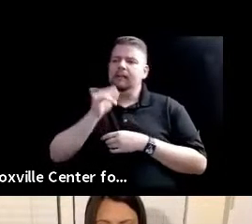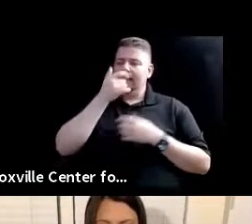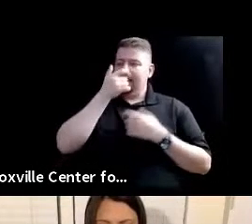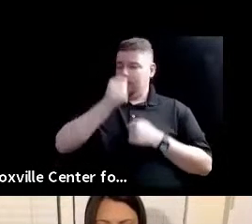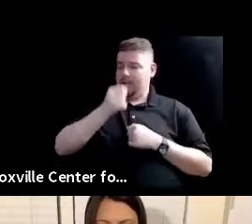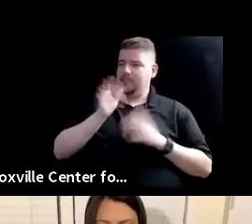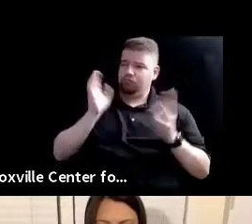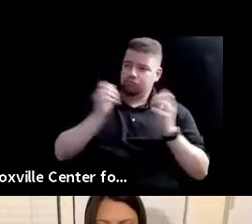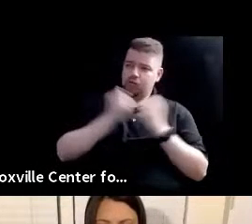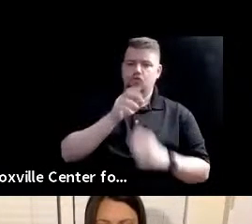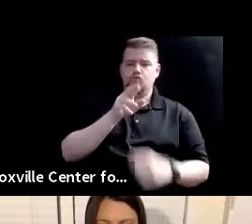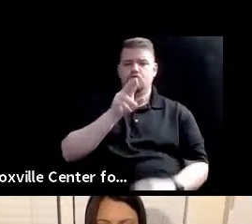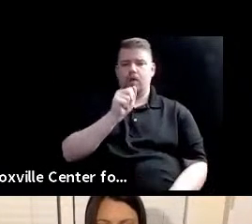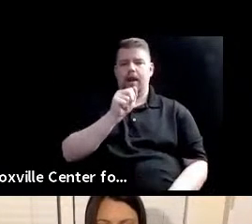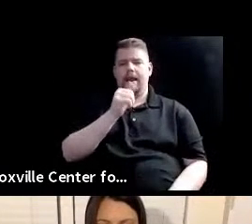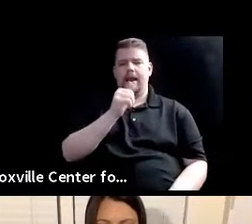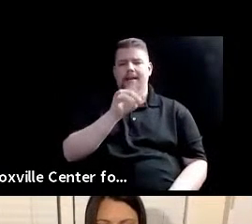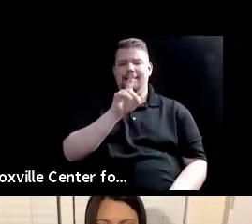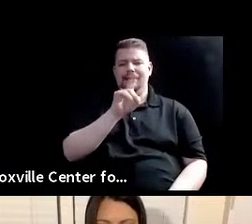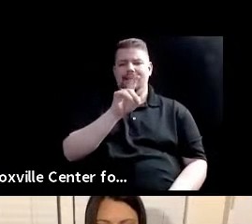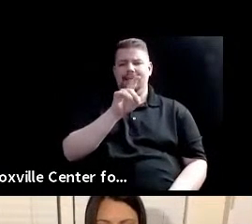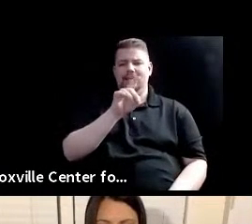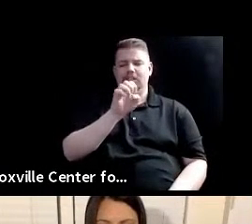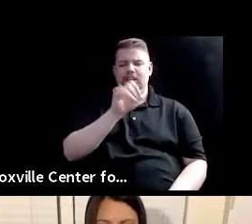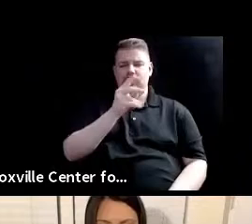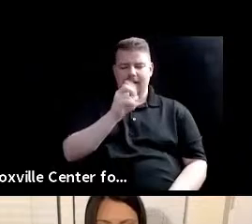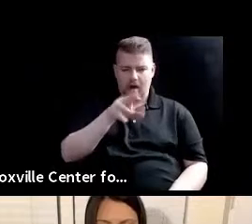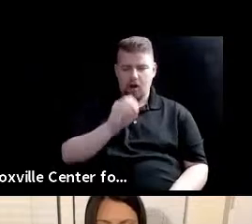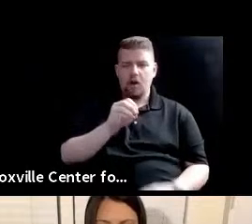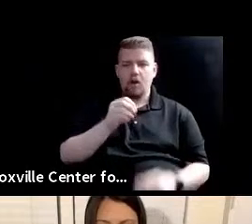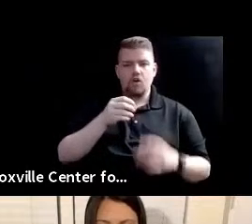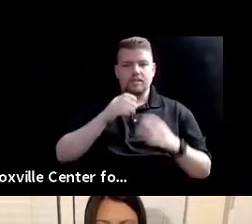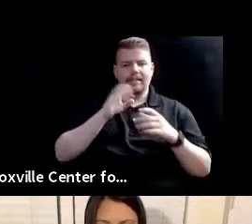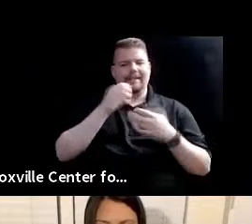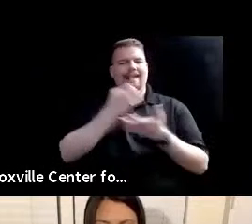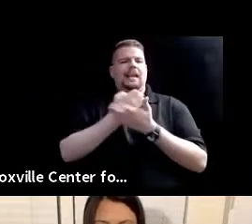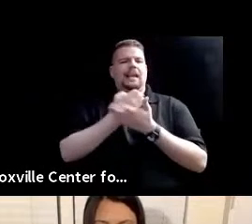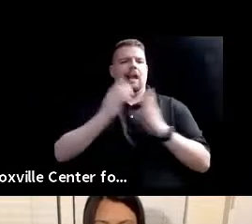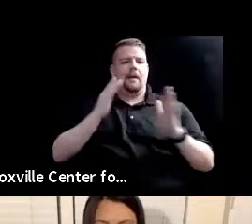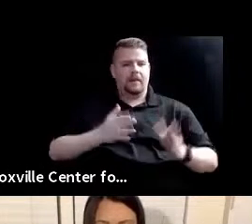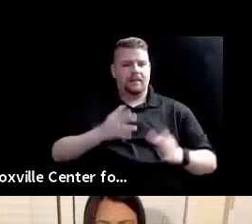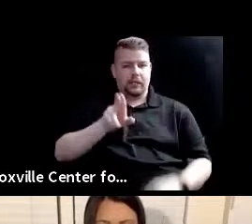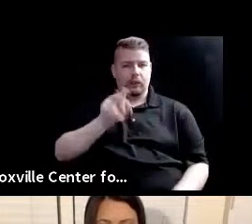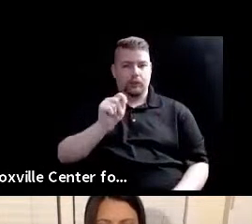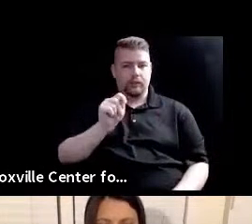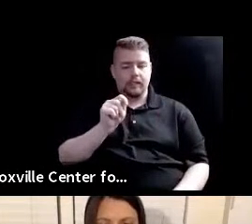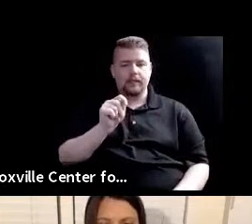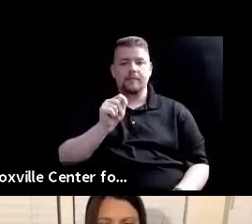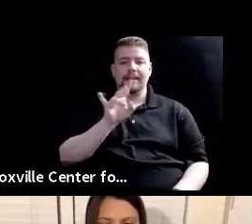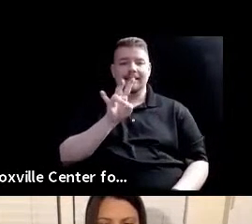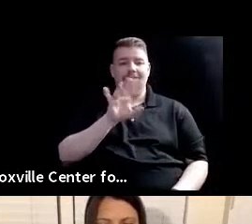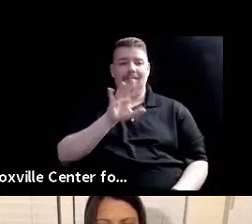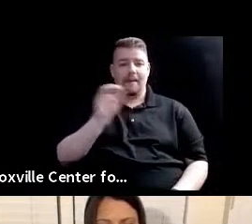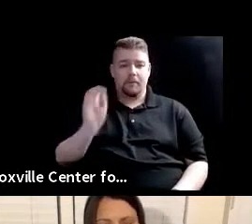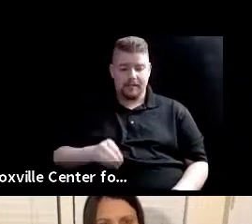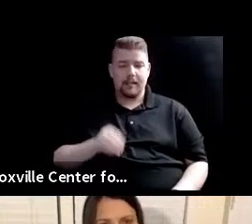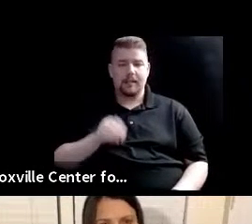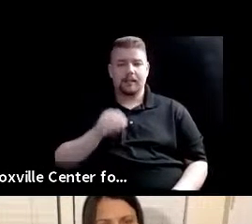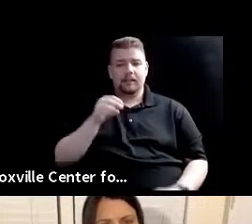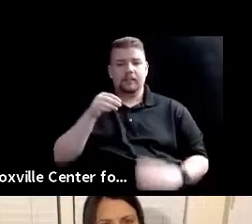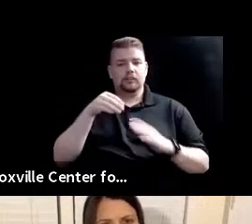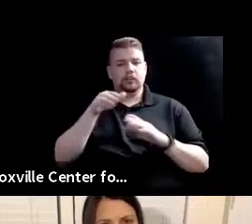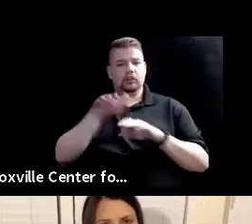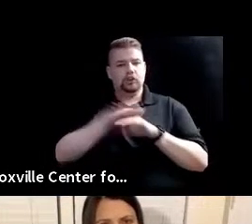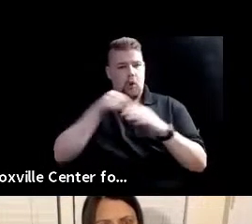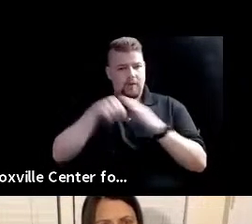with Ray DeGennaro, who is an economist at UT, and 75% of the slowdown in economic